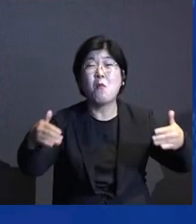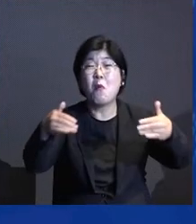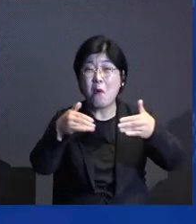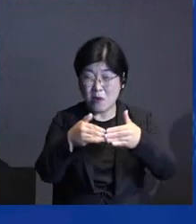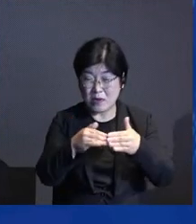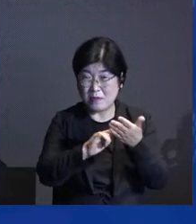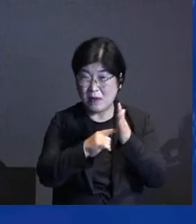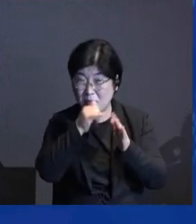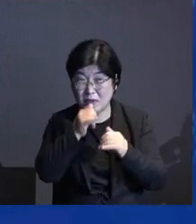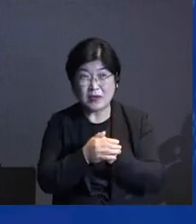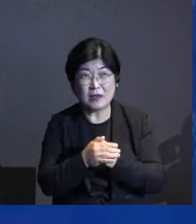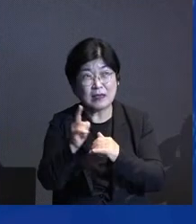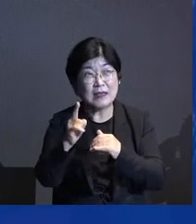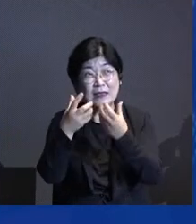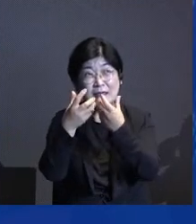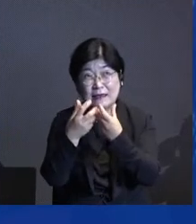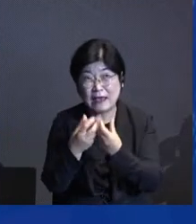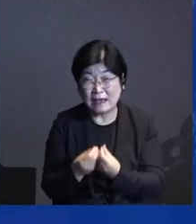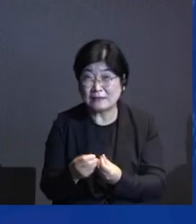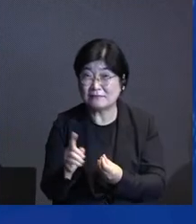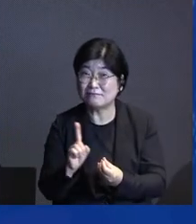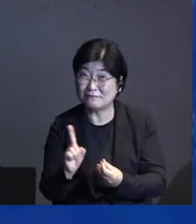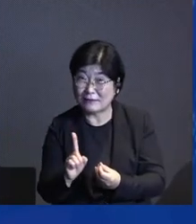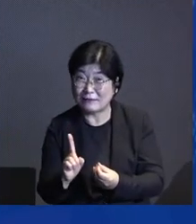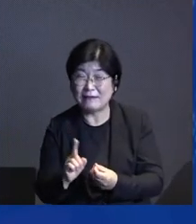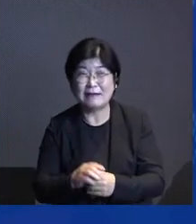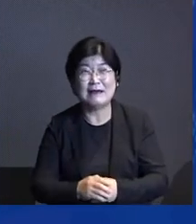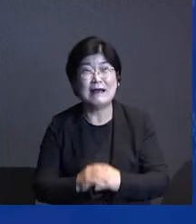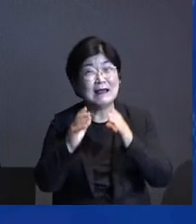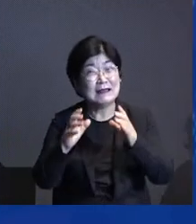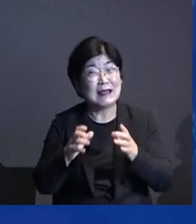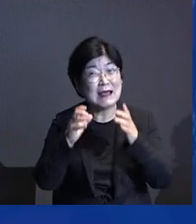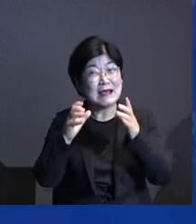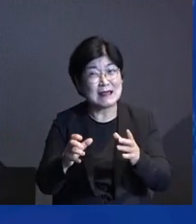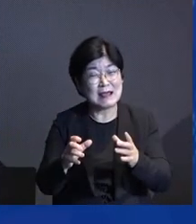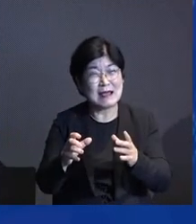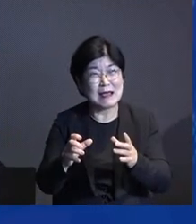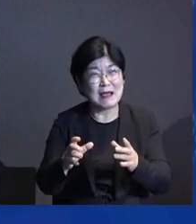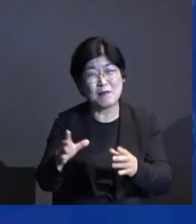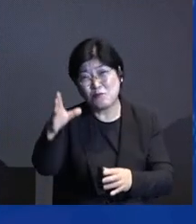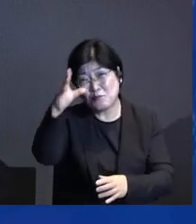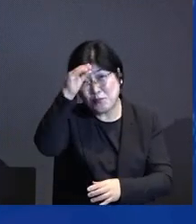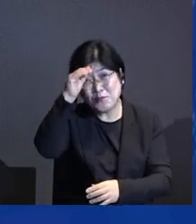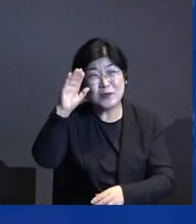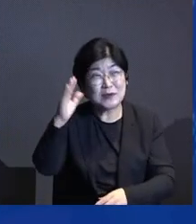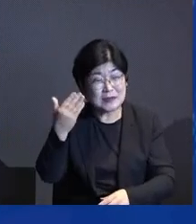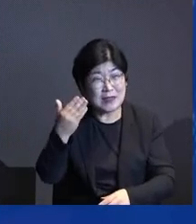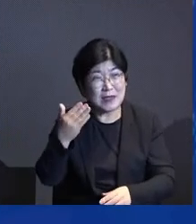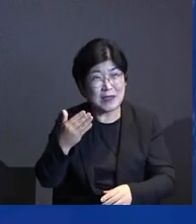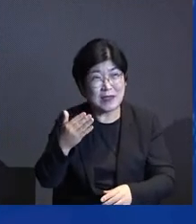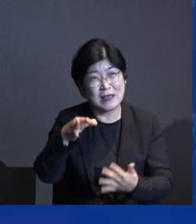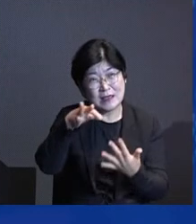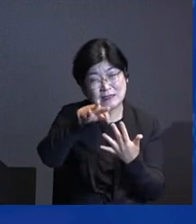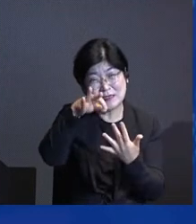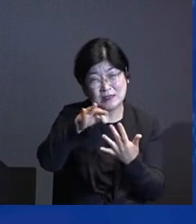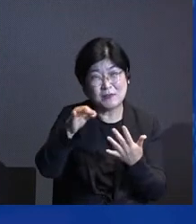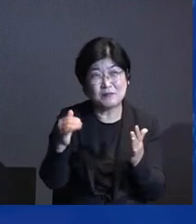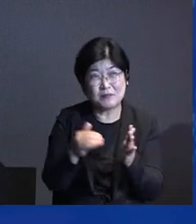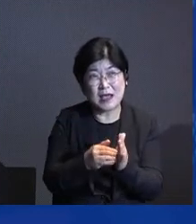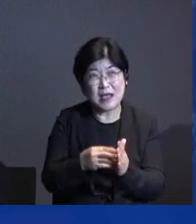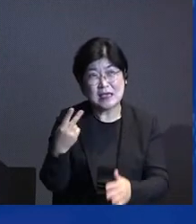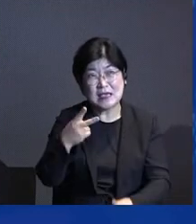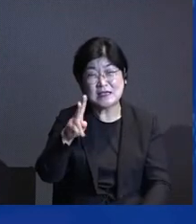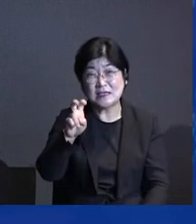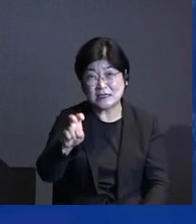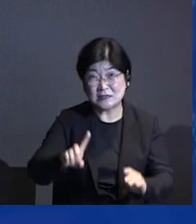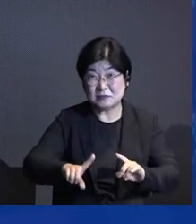is recognized by the government as a national model. And in 2020, won the grand prize of the Healthy Aging Prize